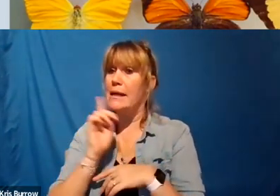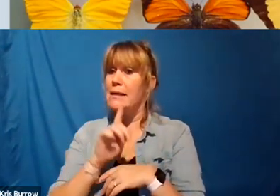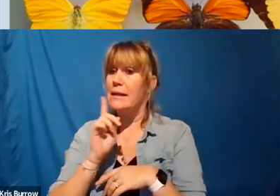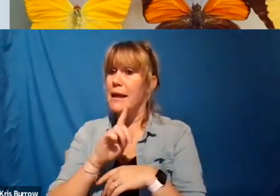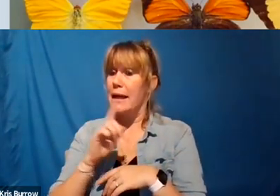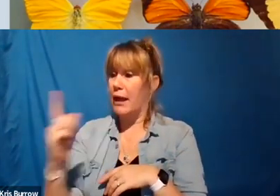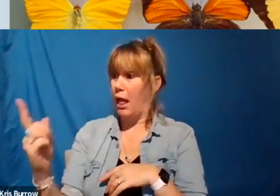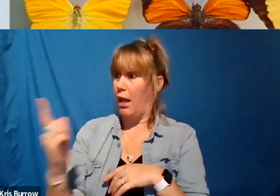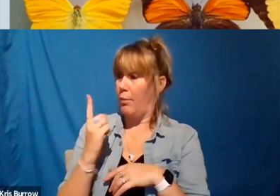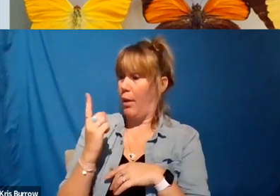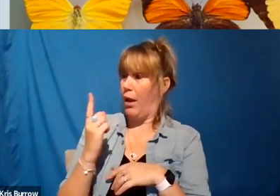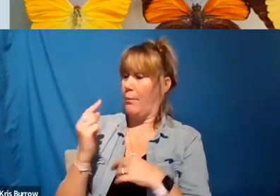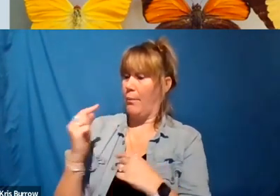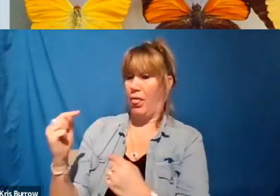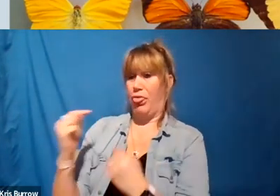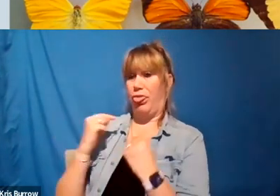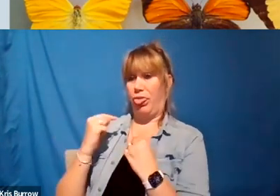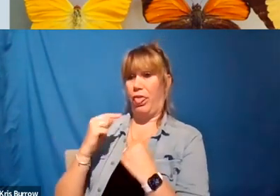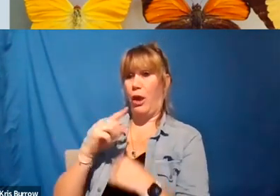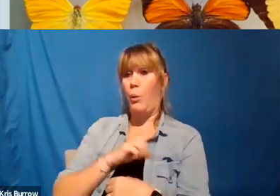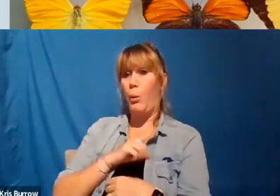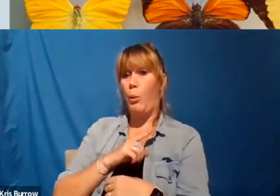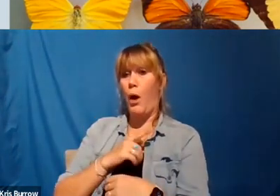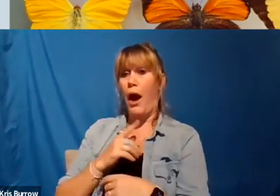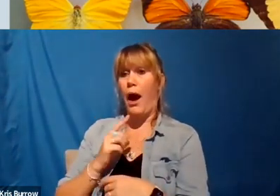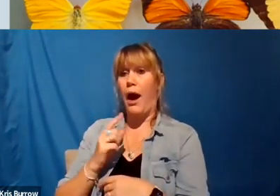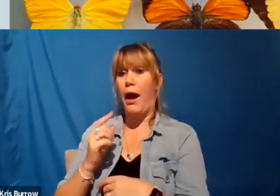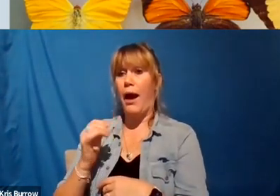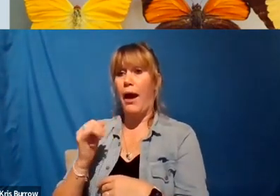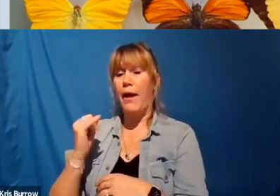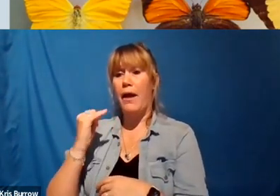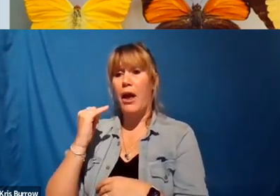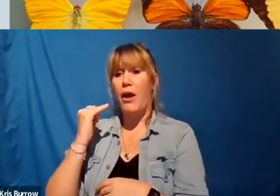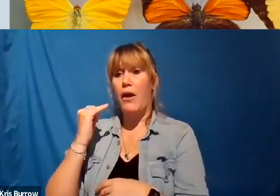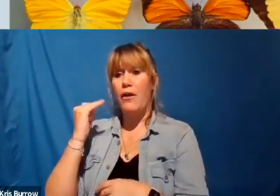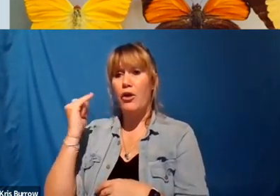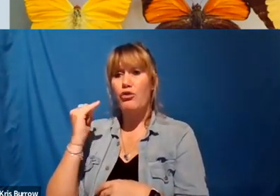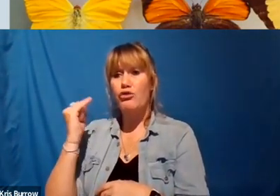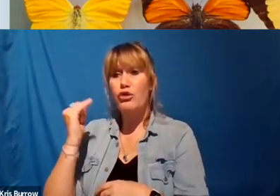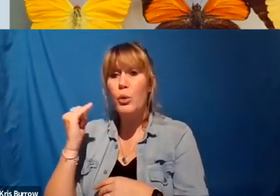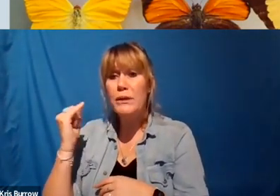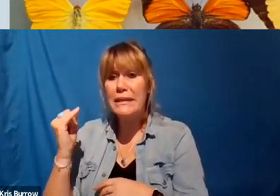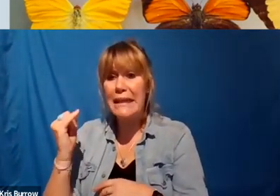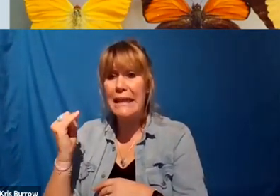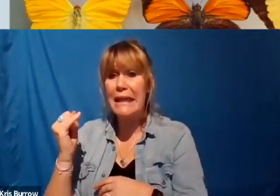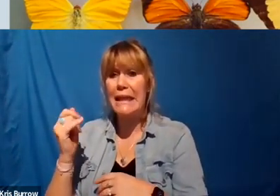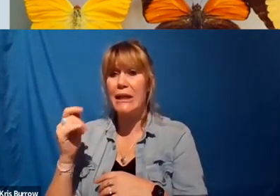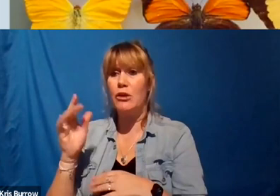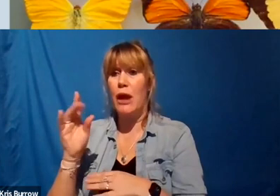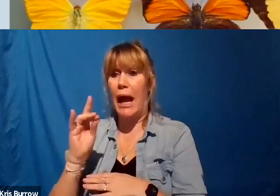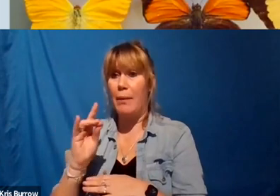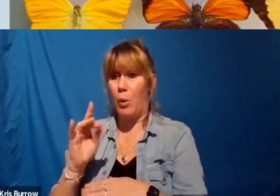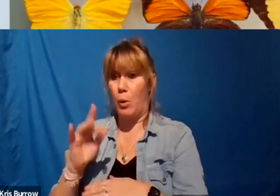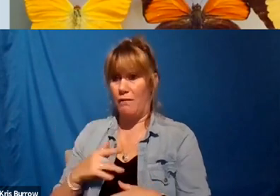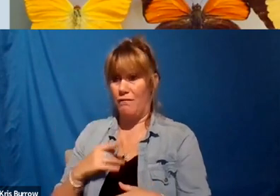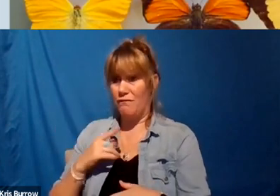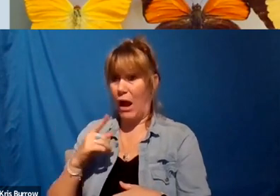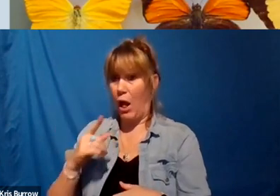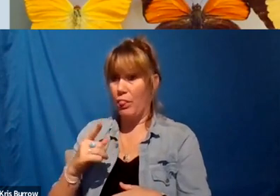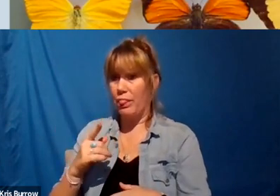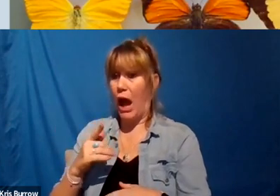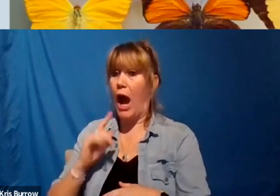animals because she thought that the moths and butterflies were real and that I had killed and mounted